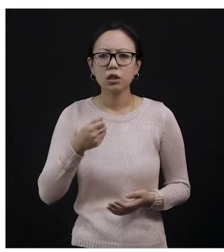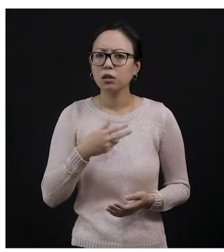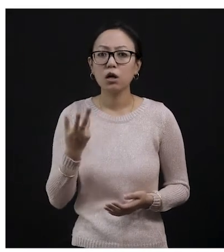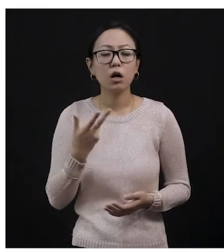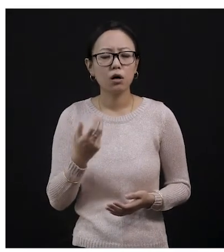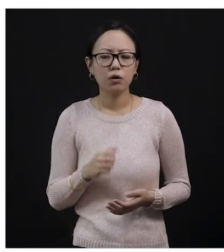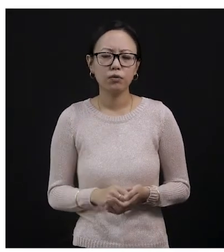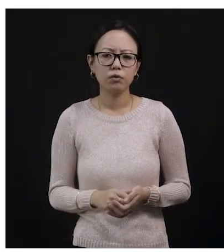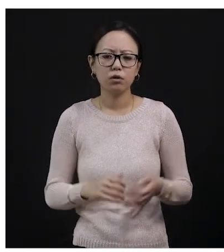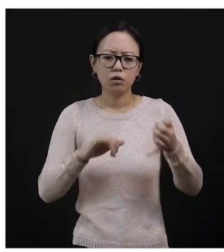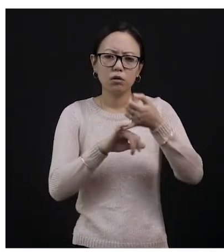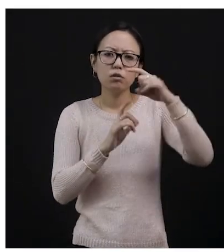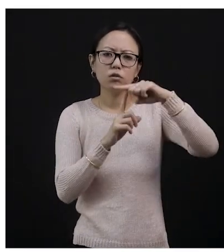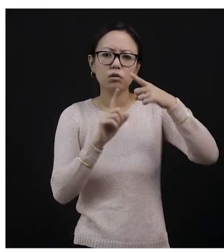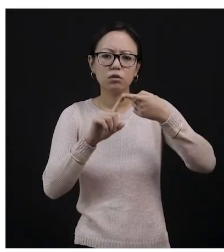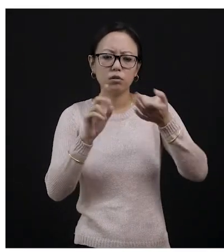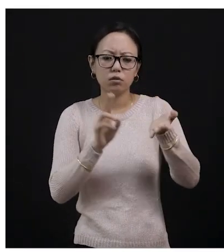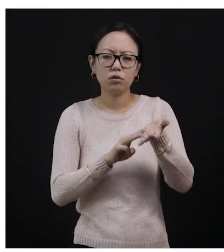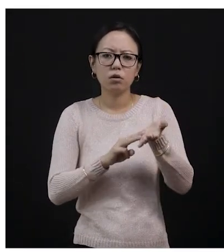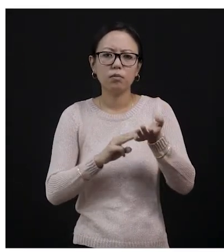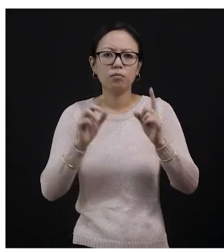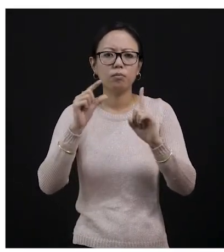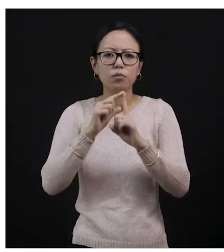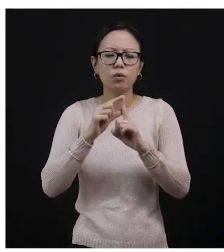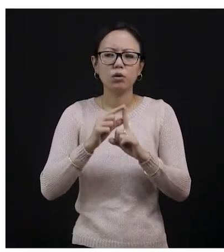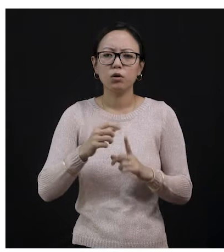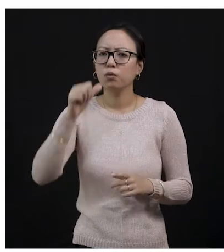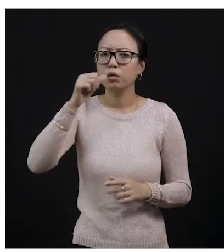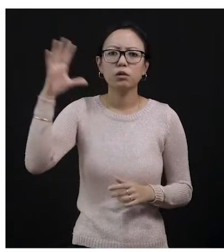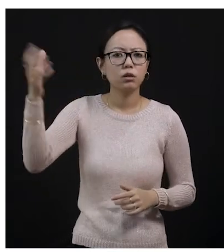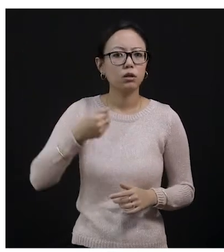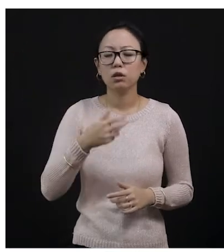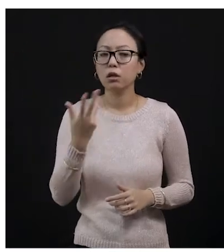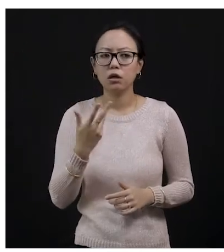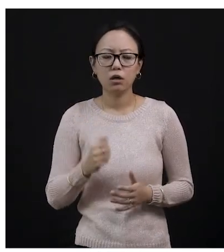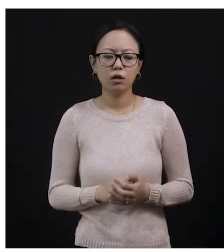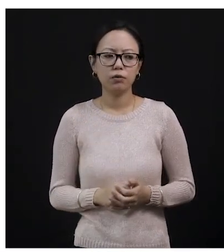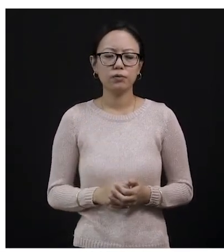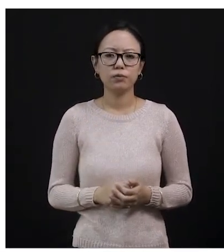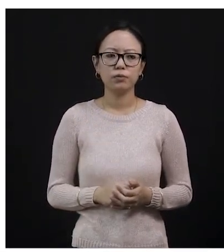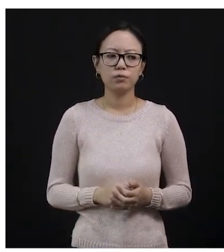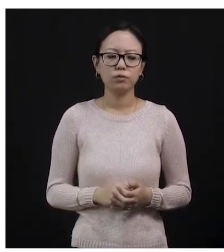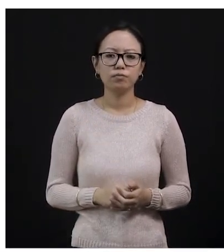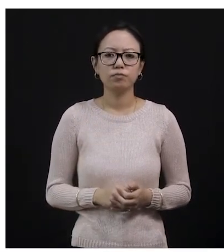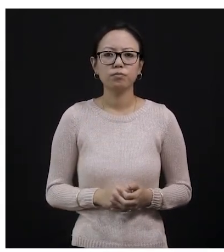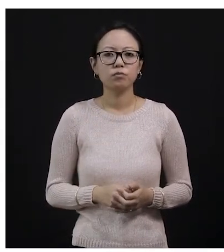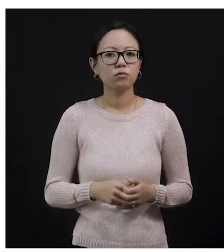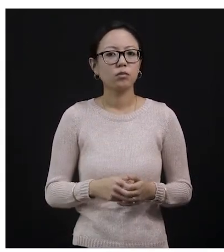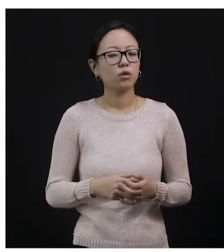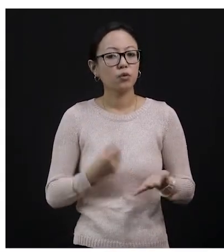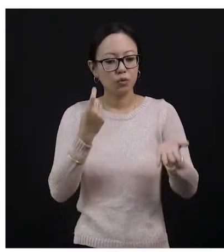the stem get the water? The stems and the plants, the leaves got water